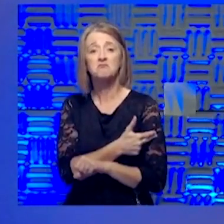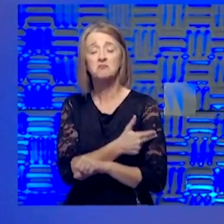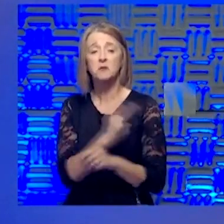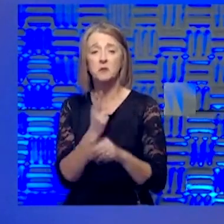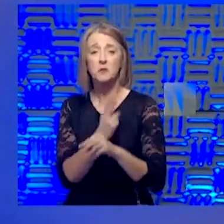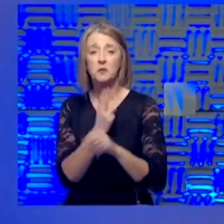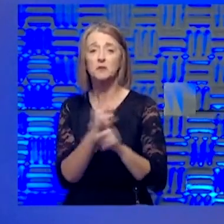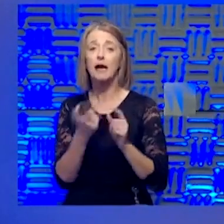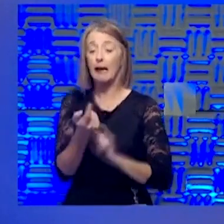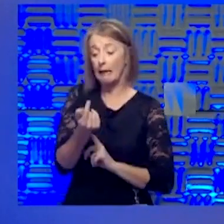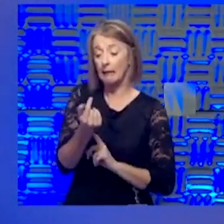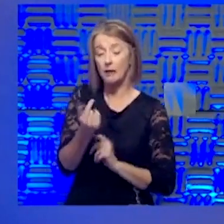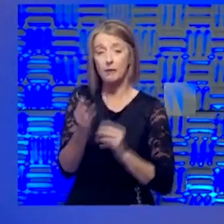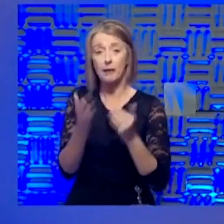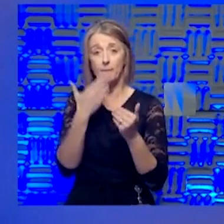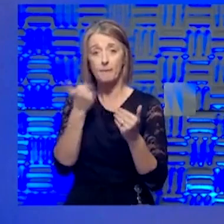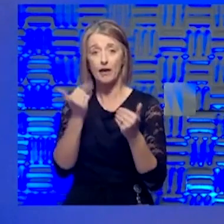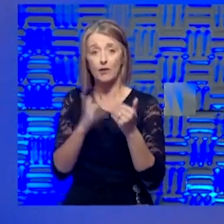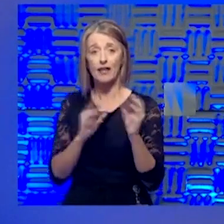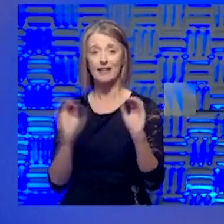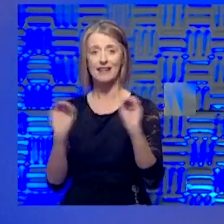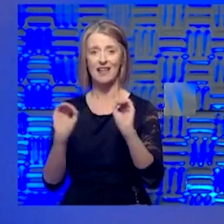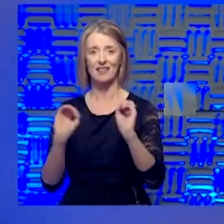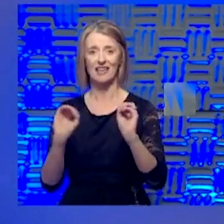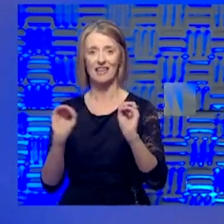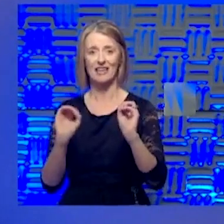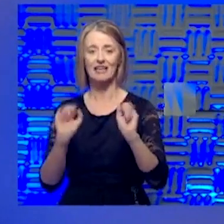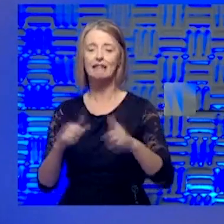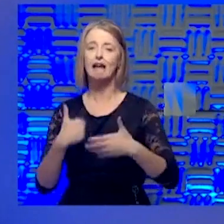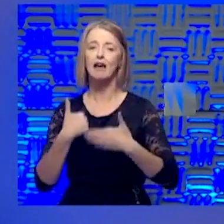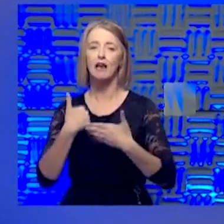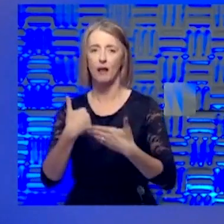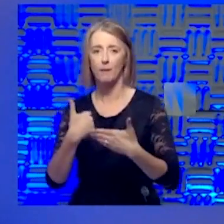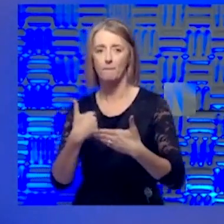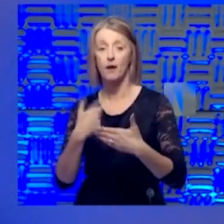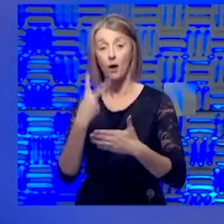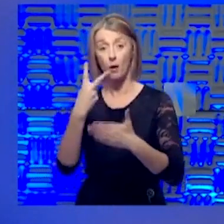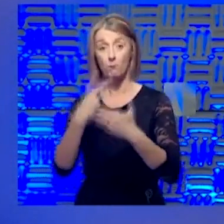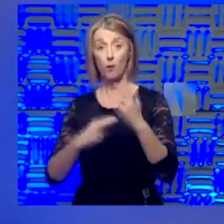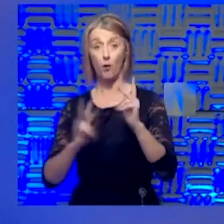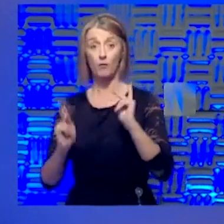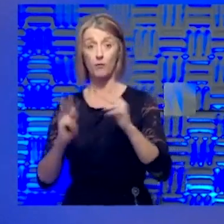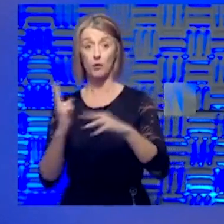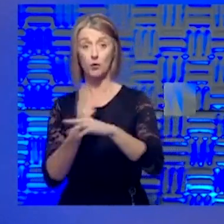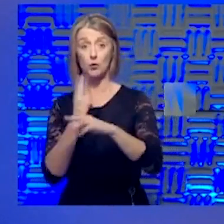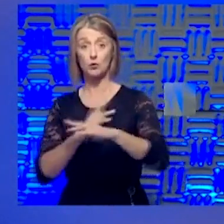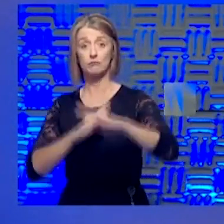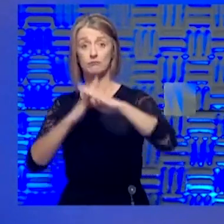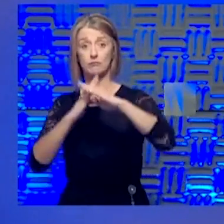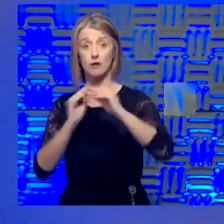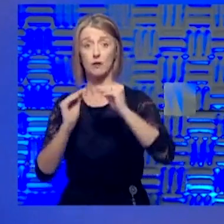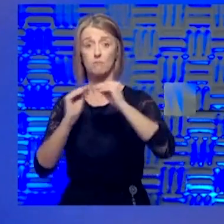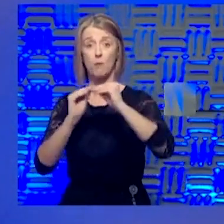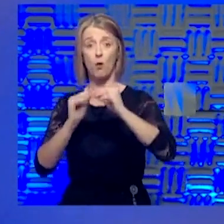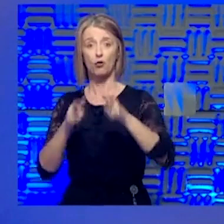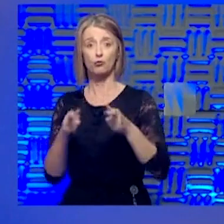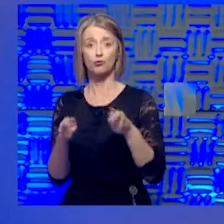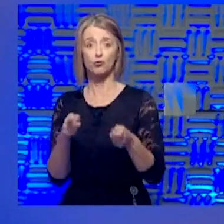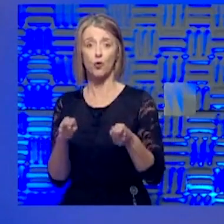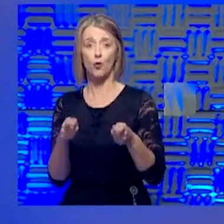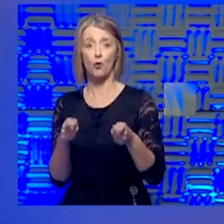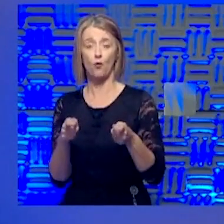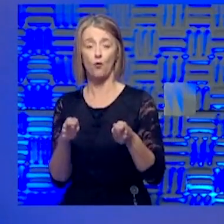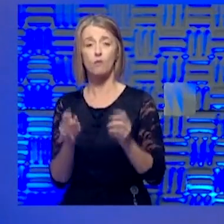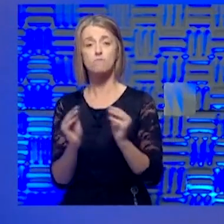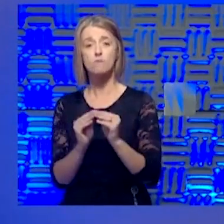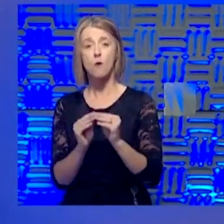nothing. So certainly it could help. And when both people are wearing masks, you have a little bit more source control. You have a little